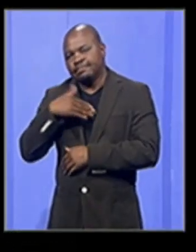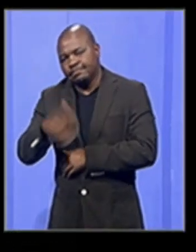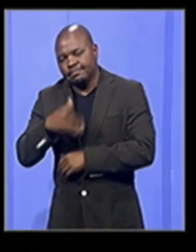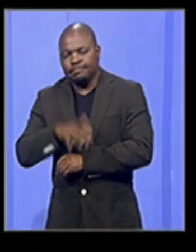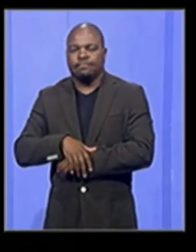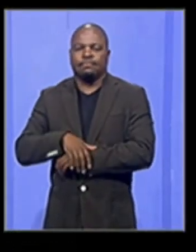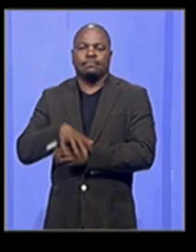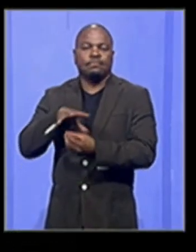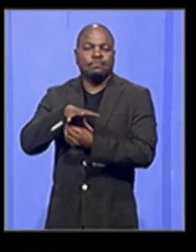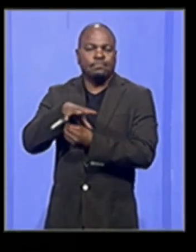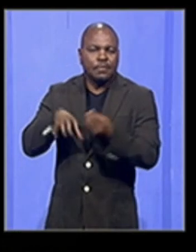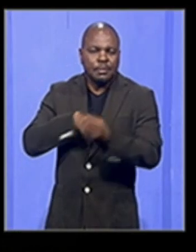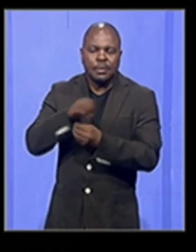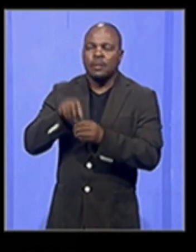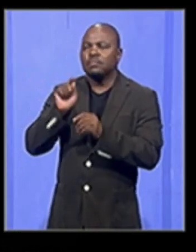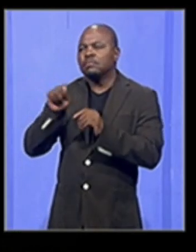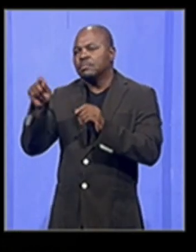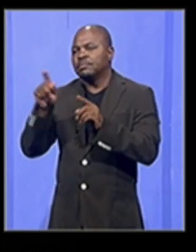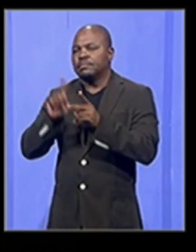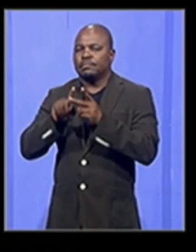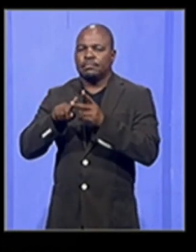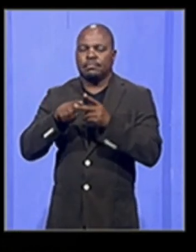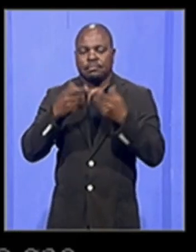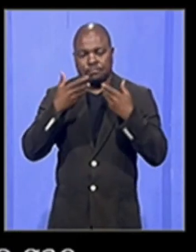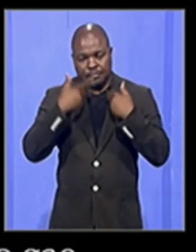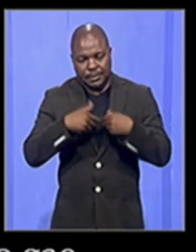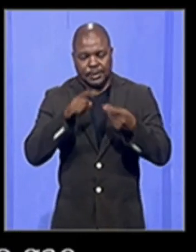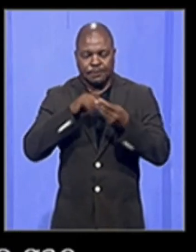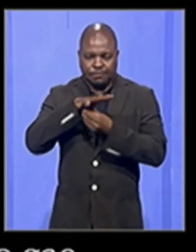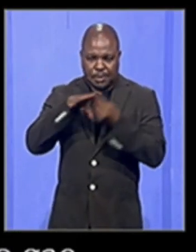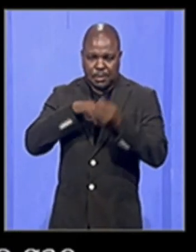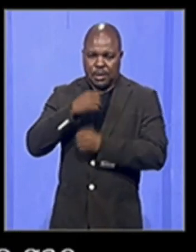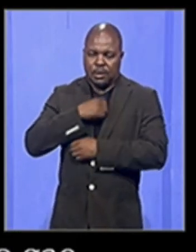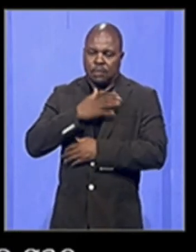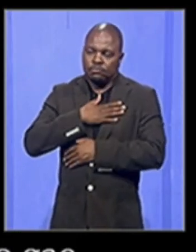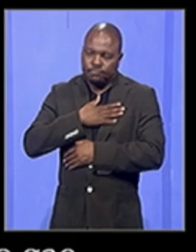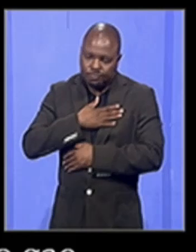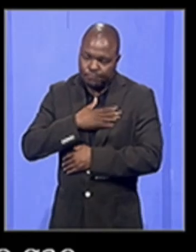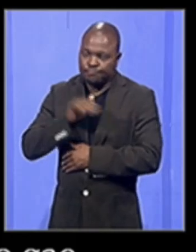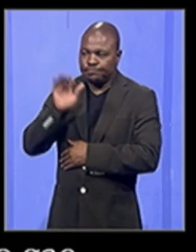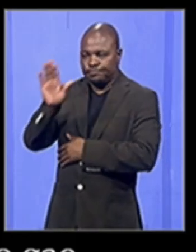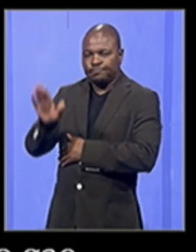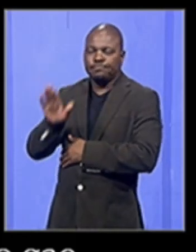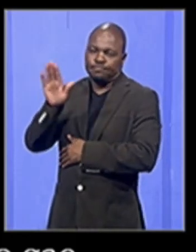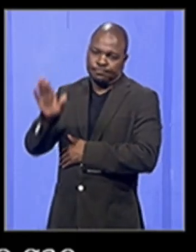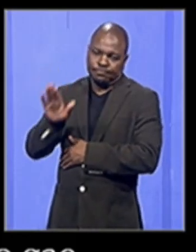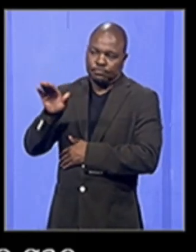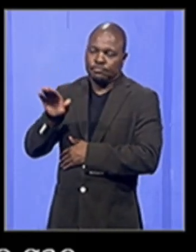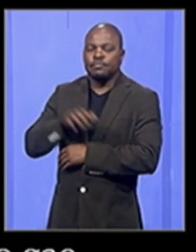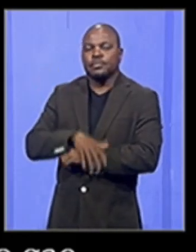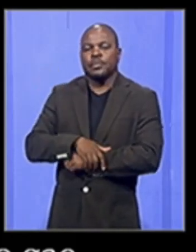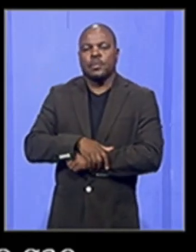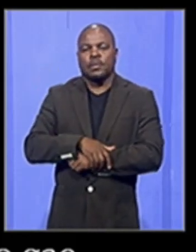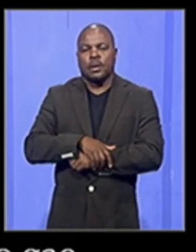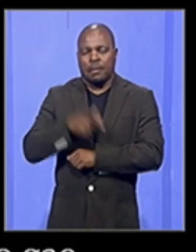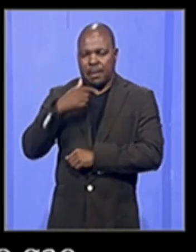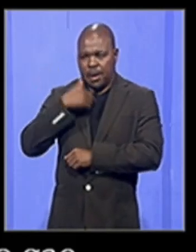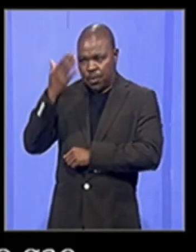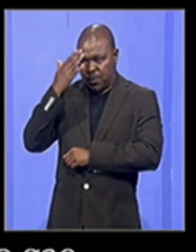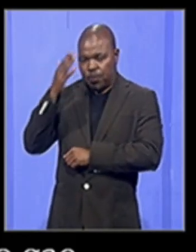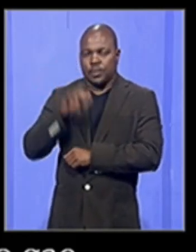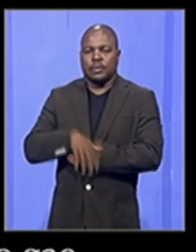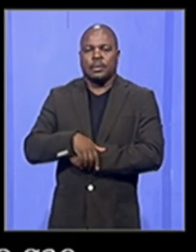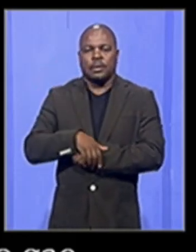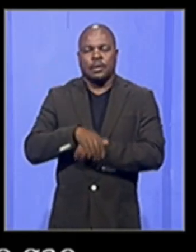relatives, please accept mine and my family's heartfelt condolences and sympathies, and know that our thoughts